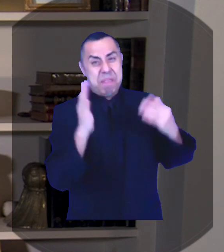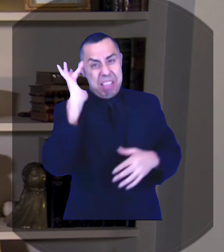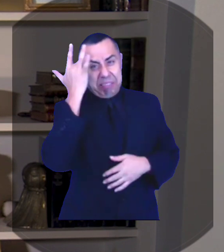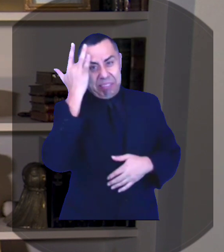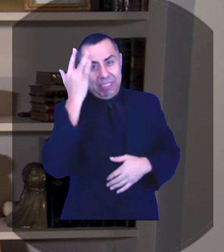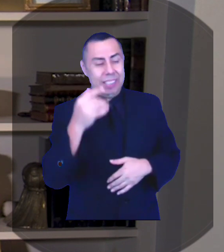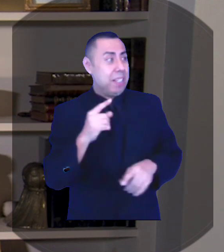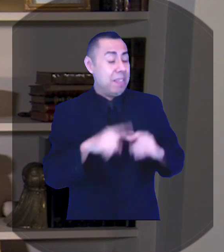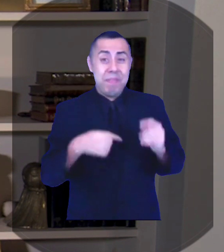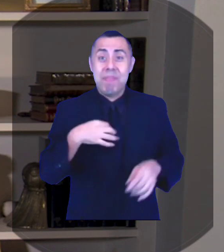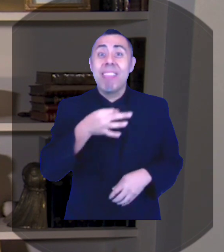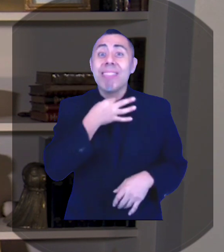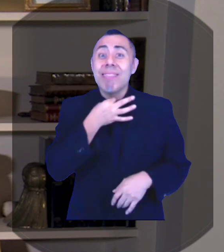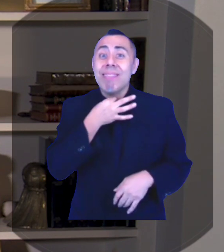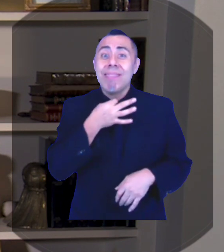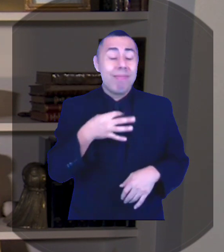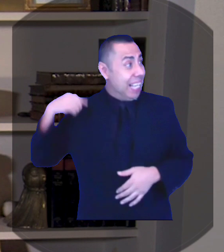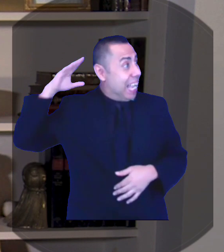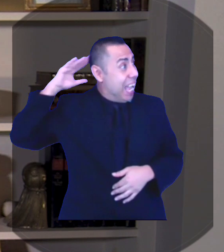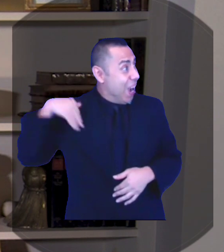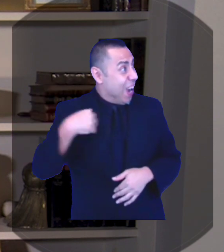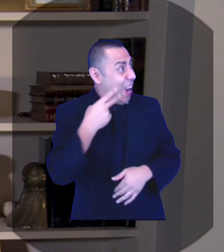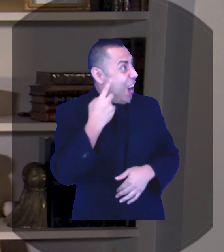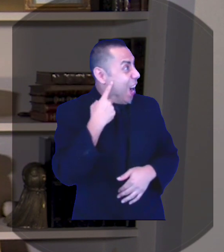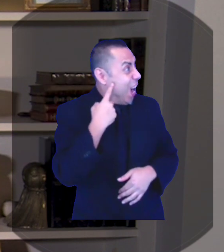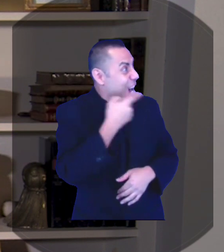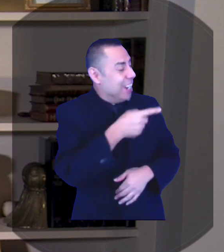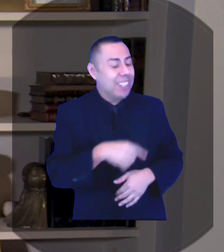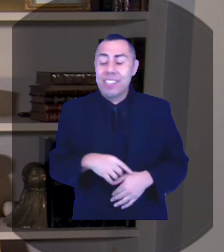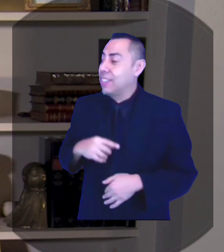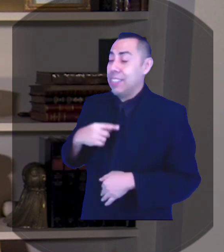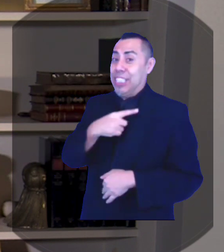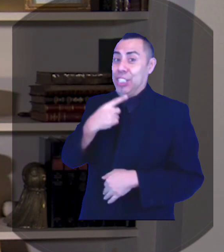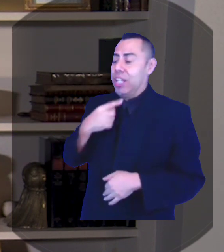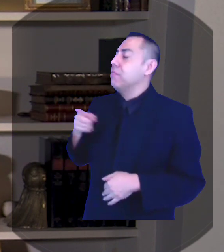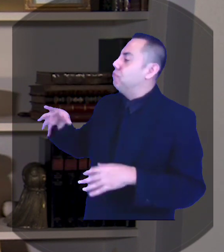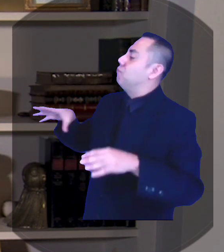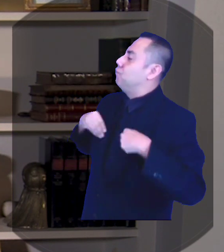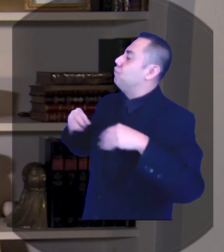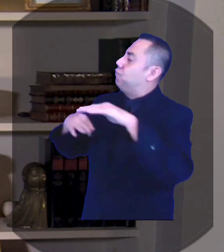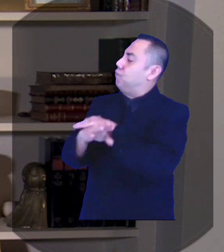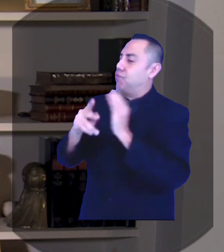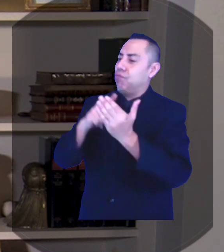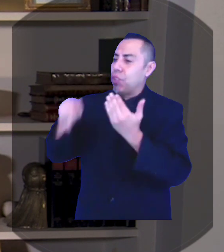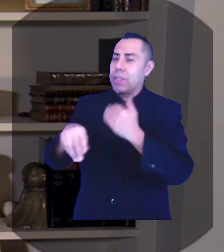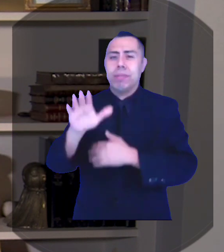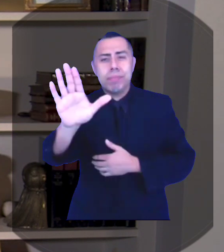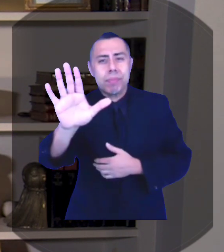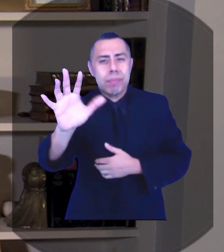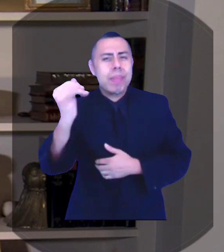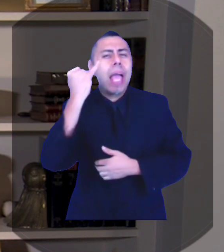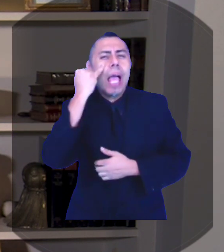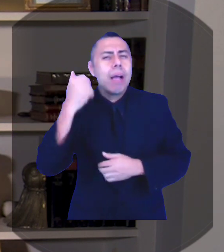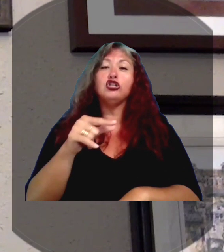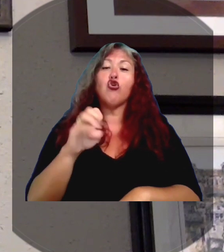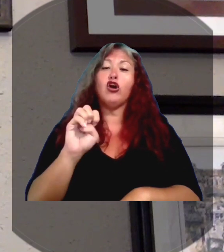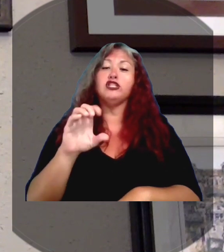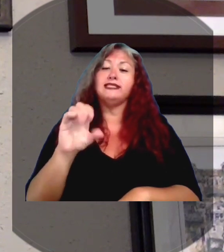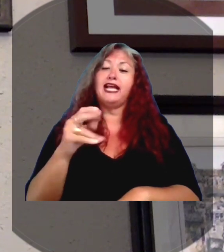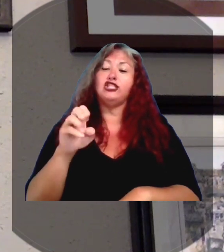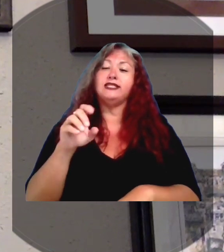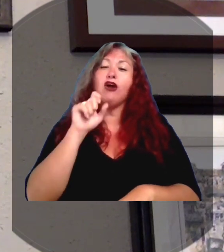more important now. What you have started here in the halls of Sanchez and Belmont on the